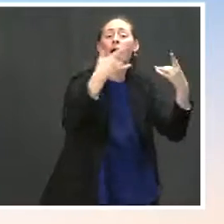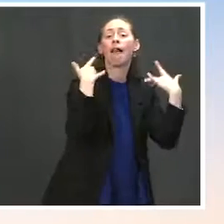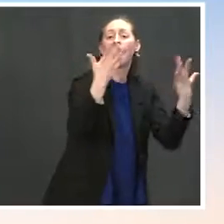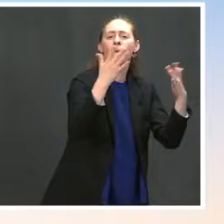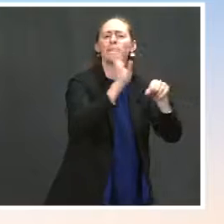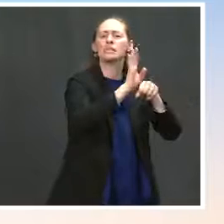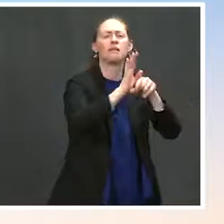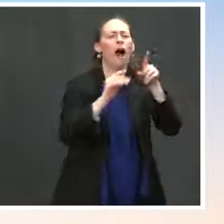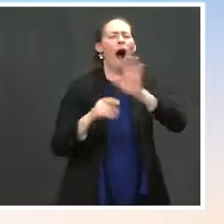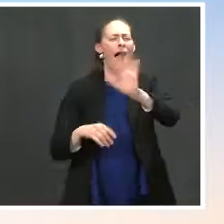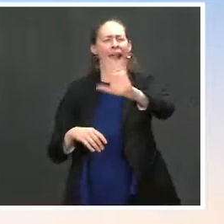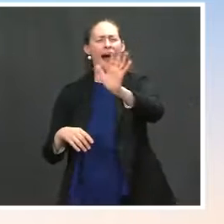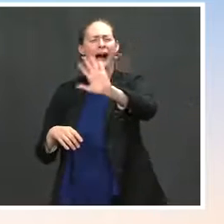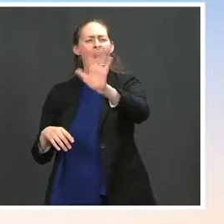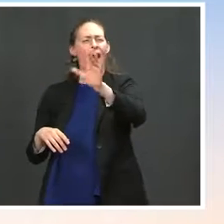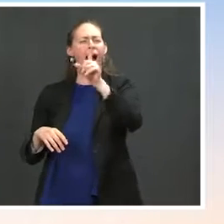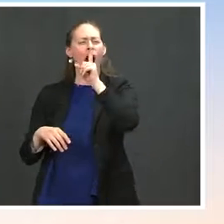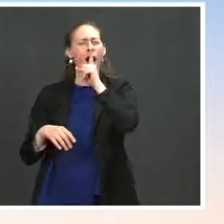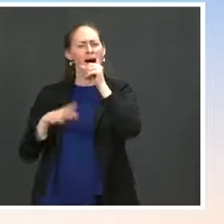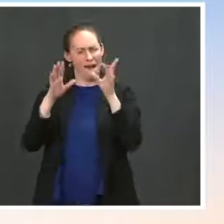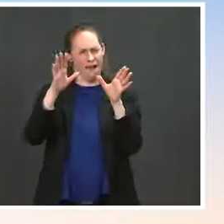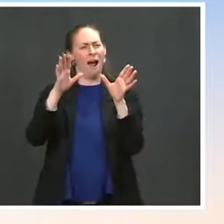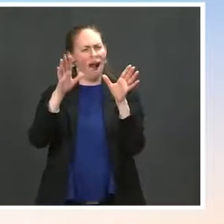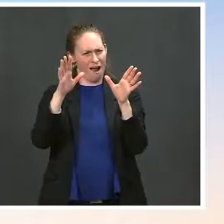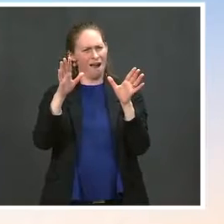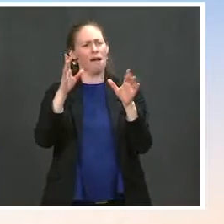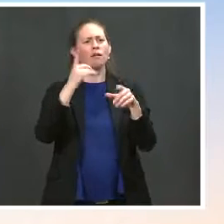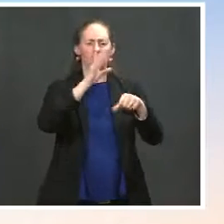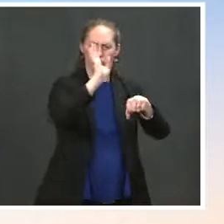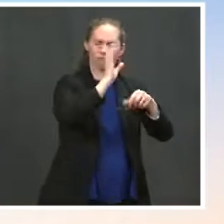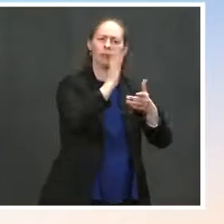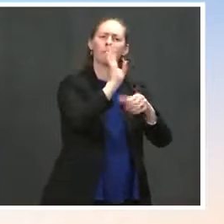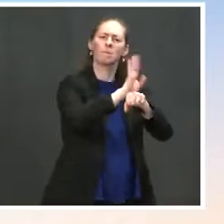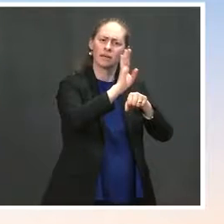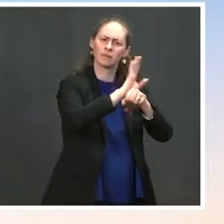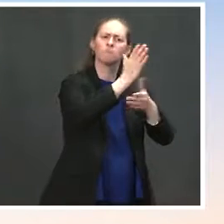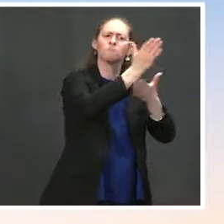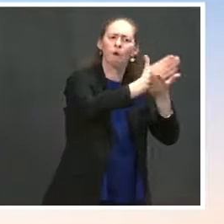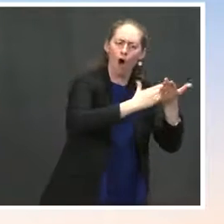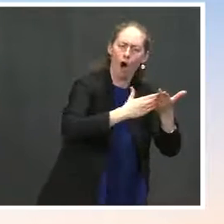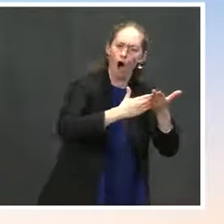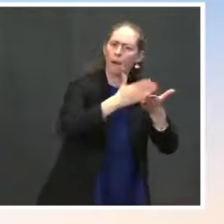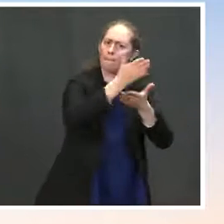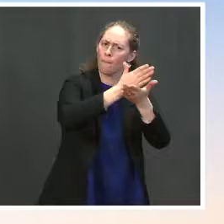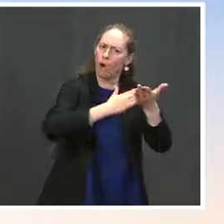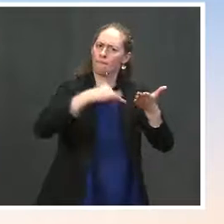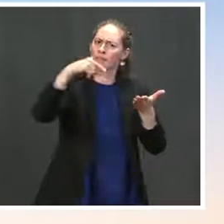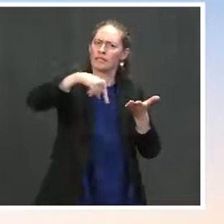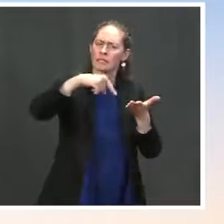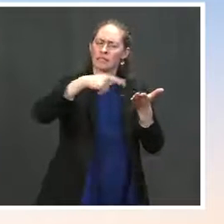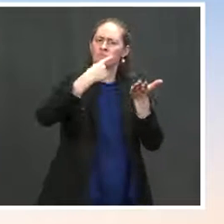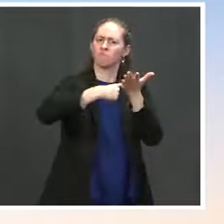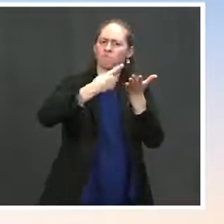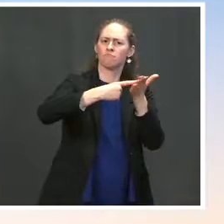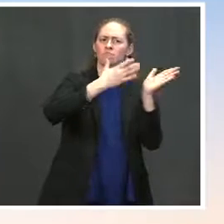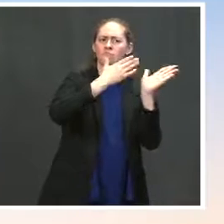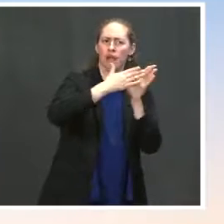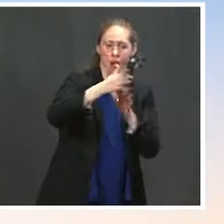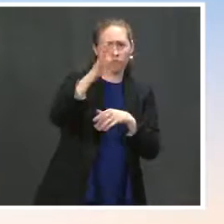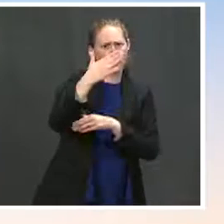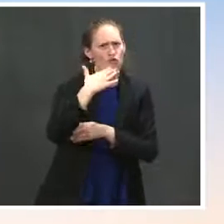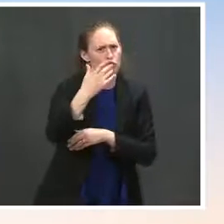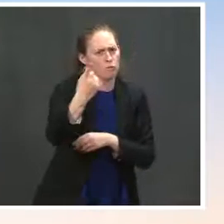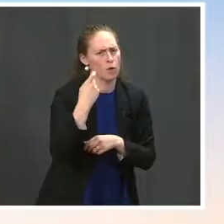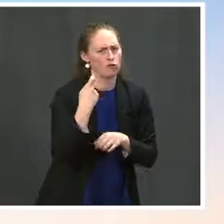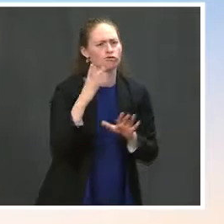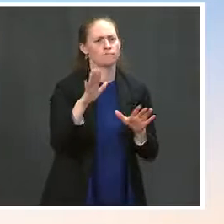of it, and the private sector is part of it. And I think that's an important component of the very good question of, how will we ensure that